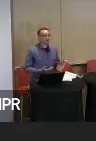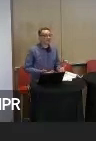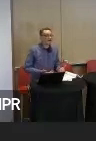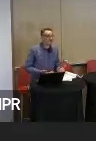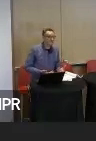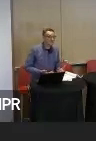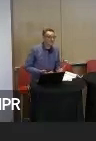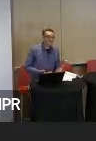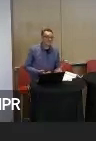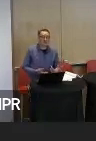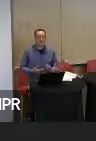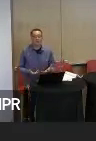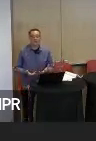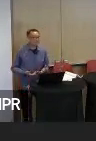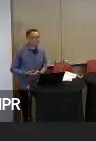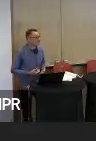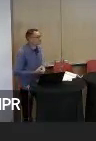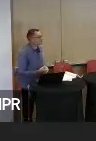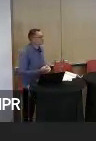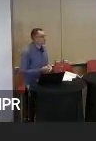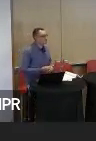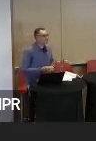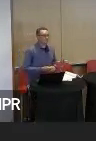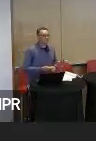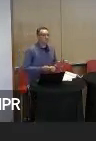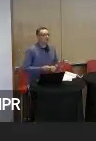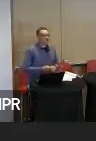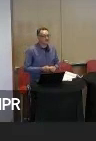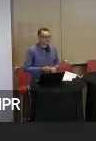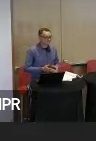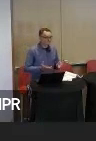a street address, a point of interest.